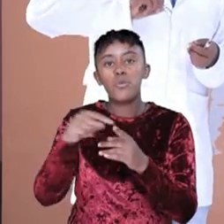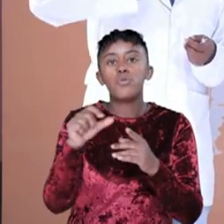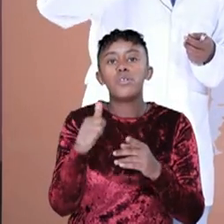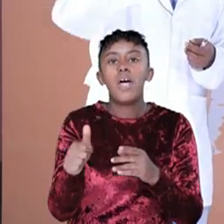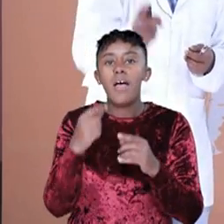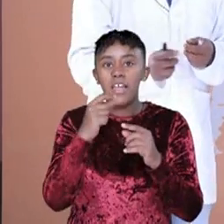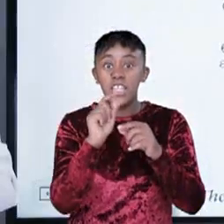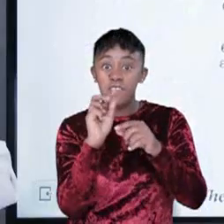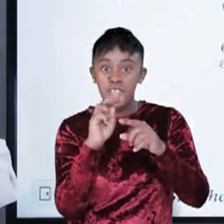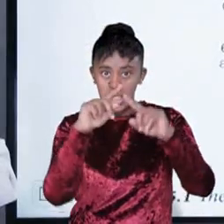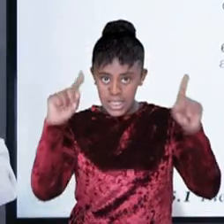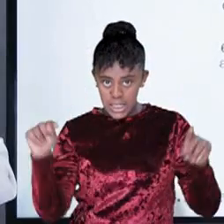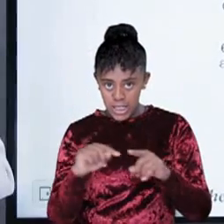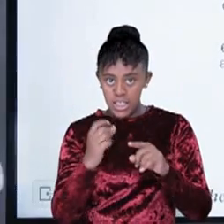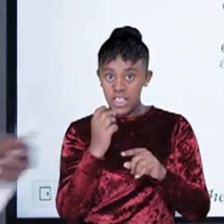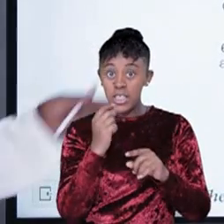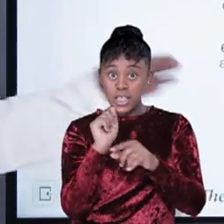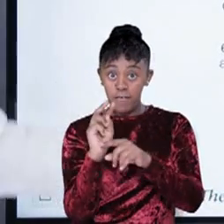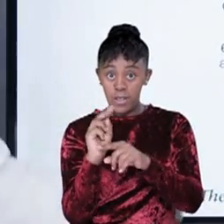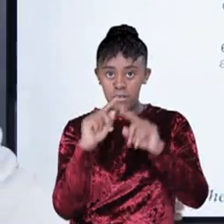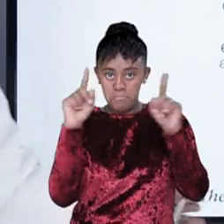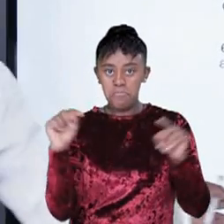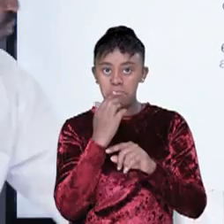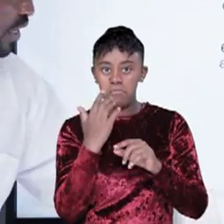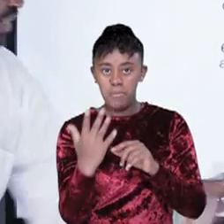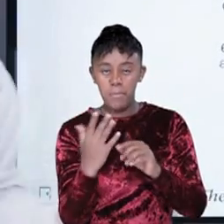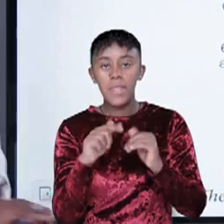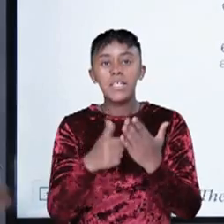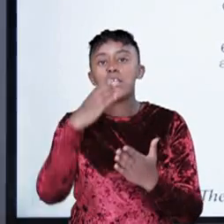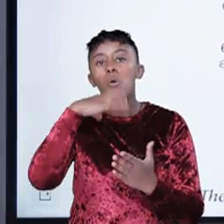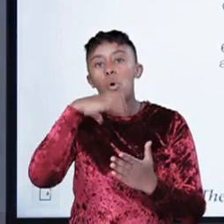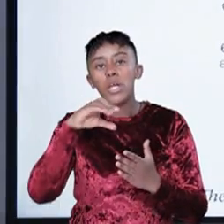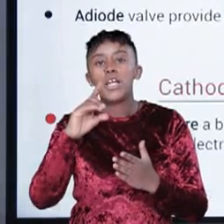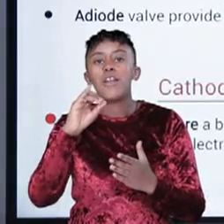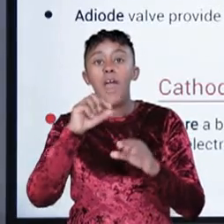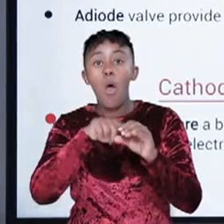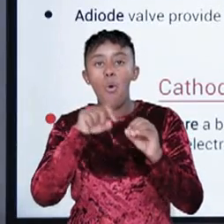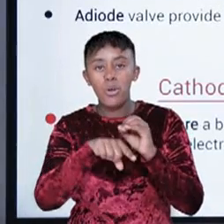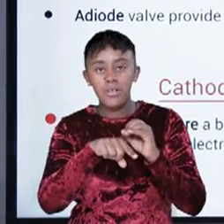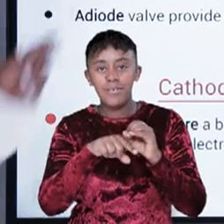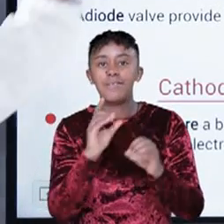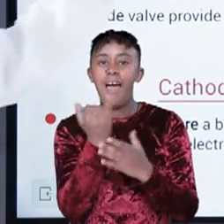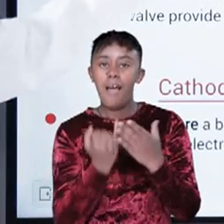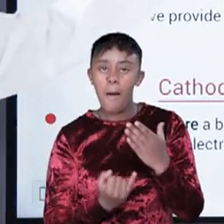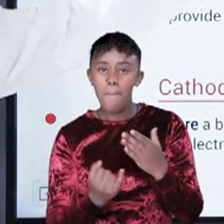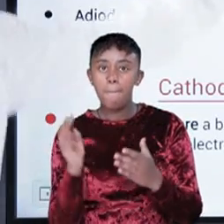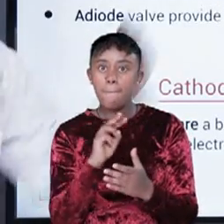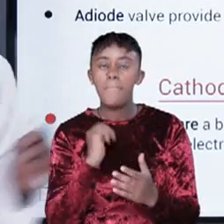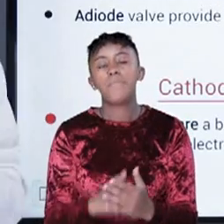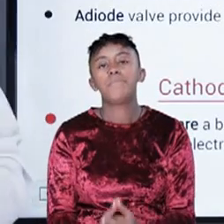the fluorescent screen. So this is the thermonic diode diagram. From